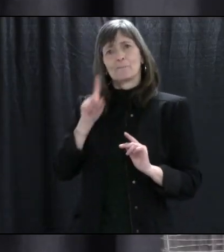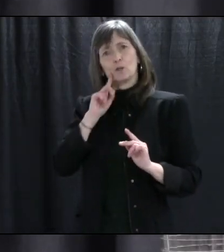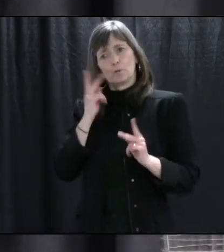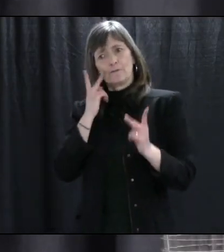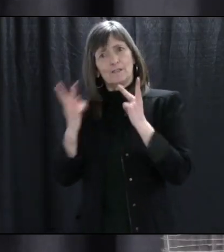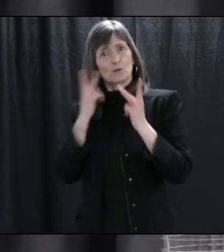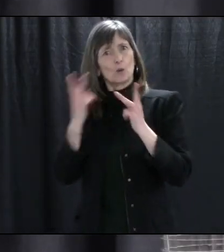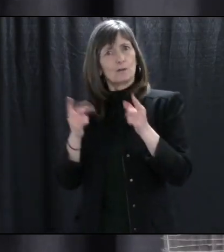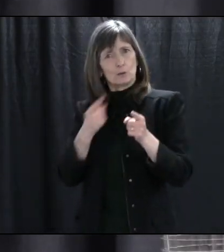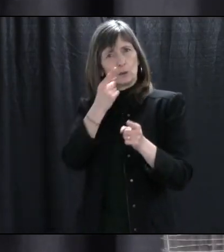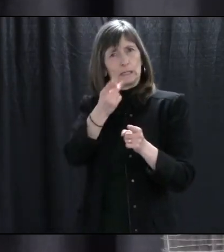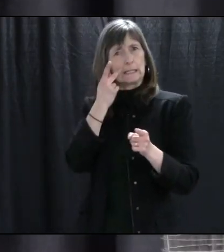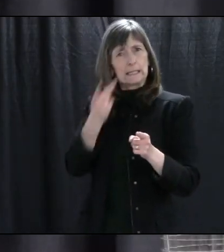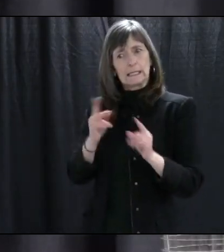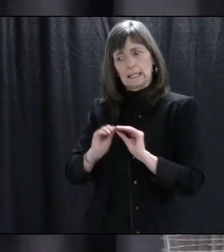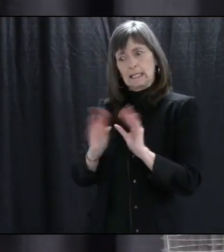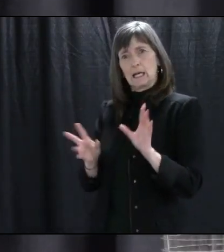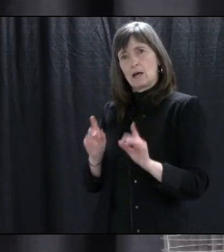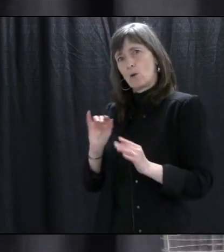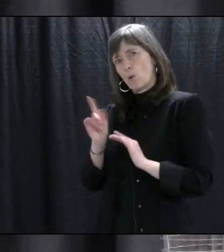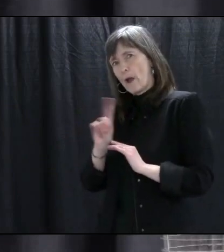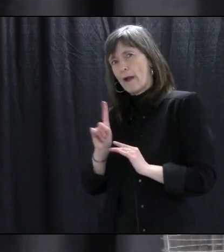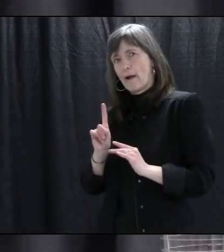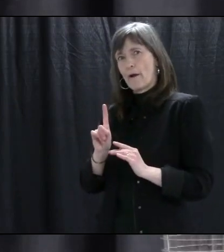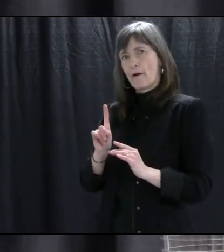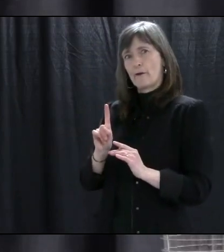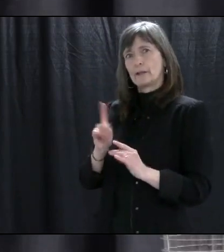more visual for you, translating those